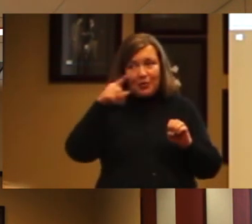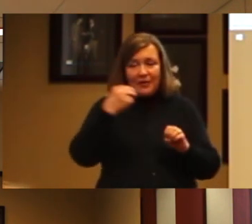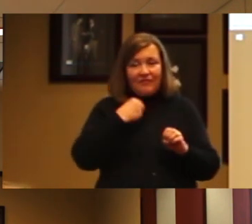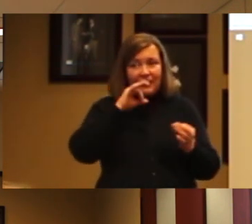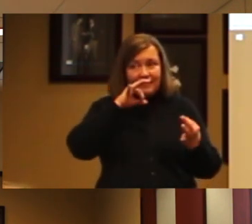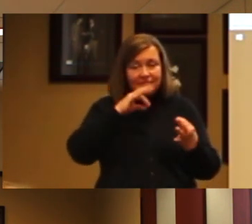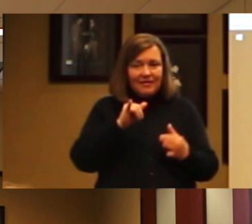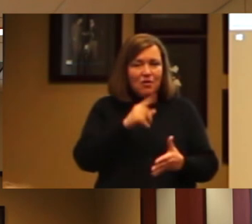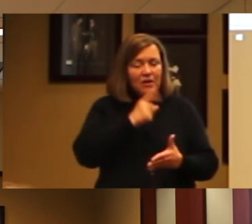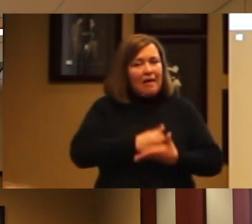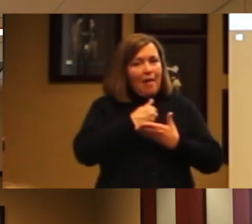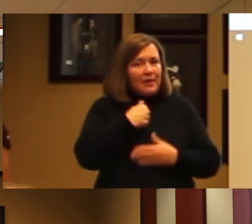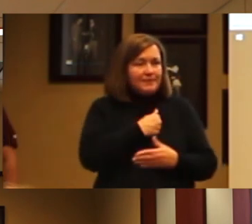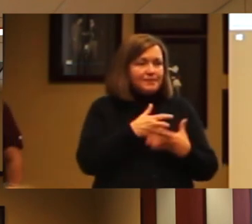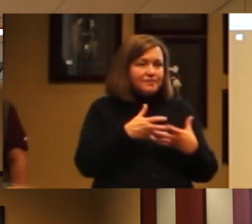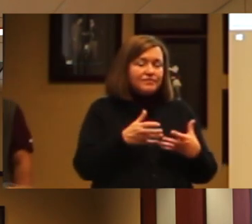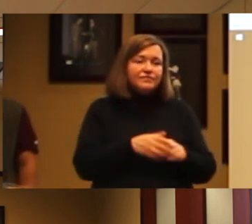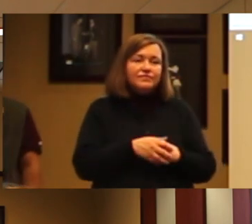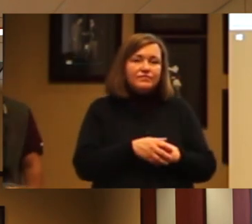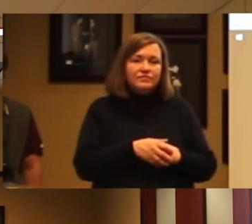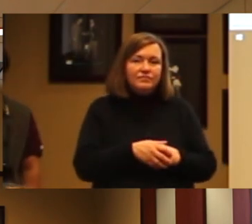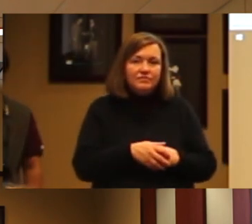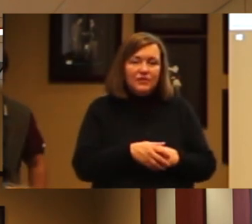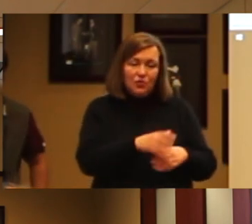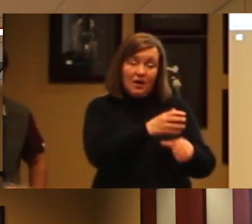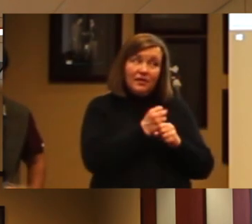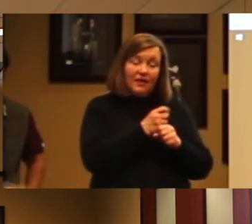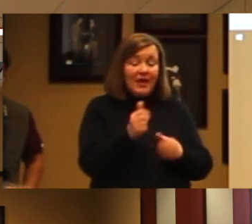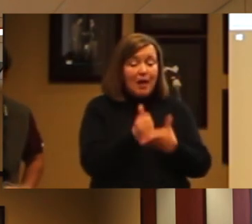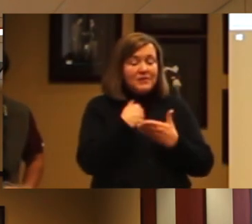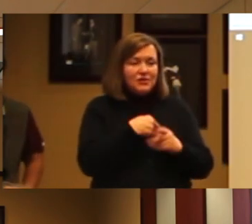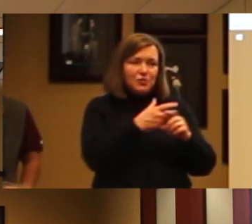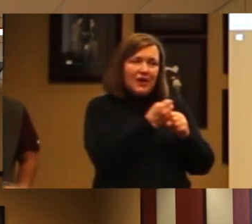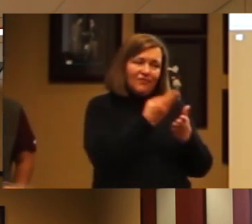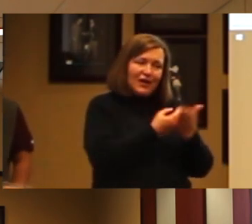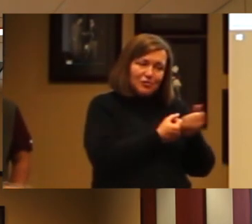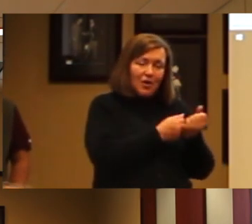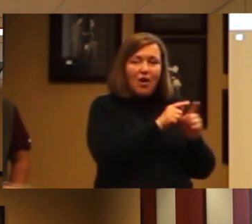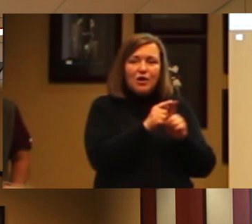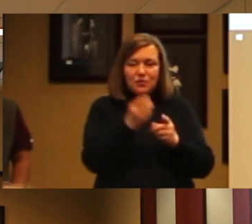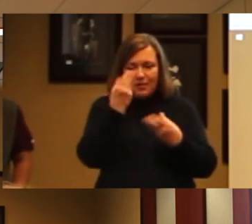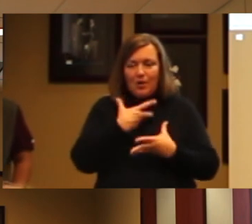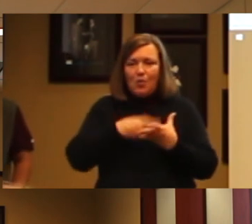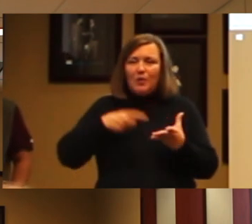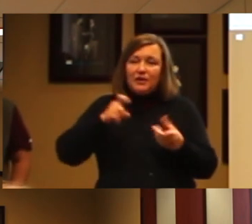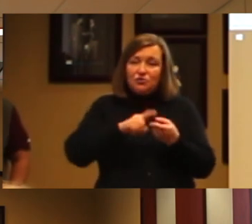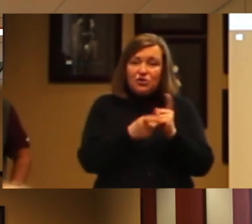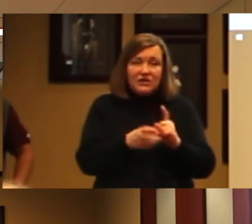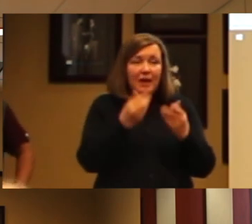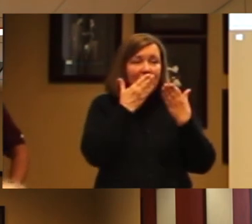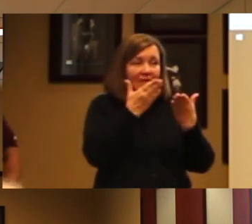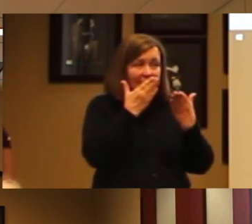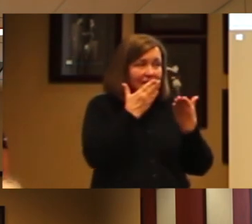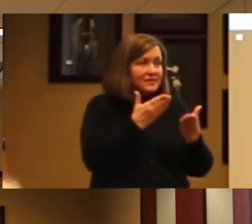really helpful to us as we get financial support, but to hear from you about what changes to do as well. Many thanks